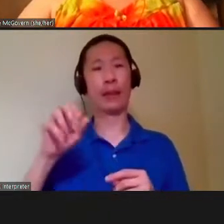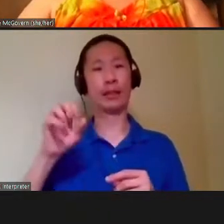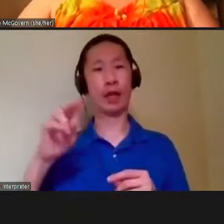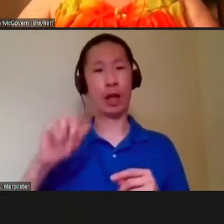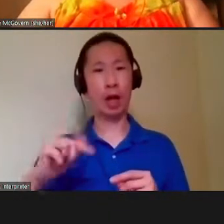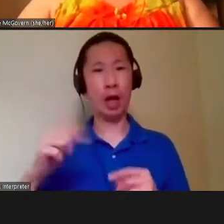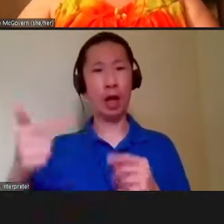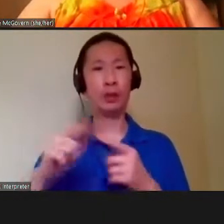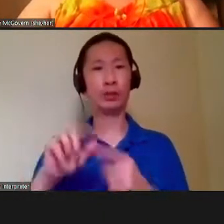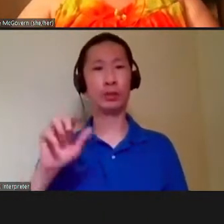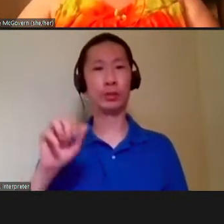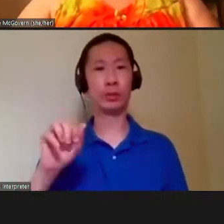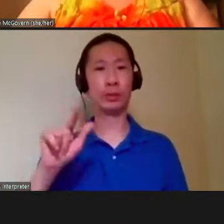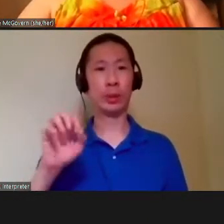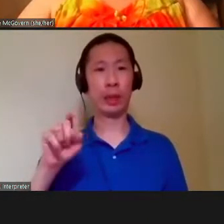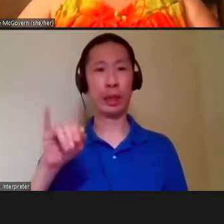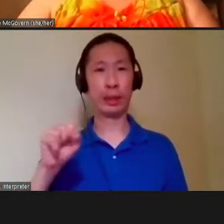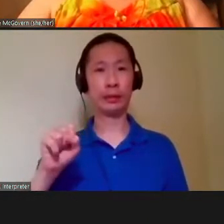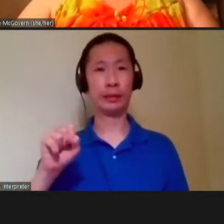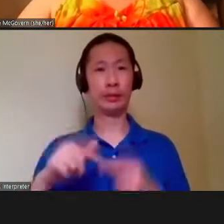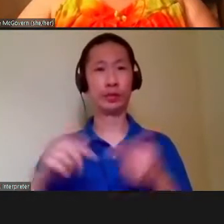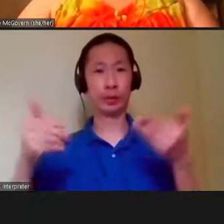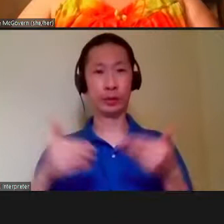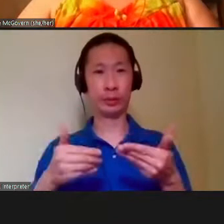to introduce.